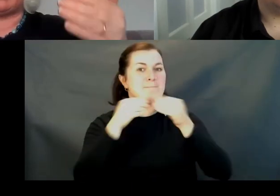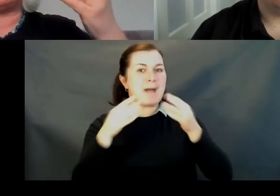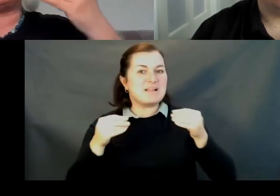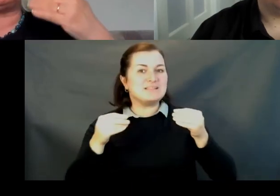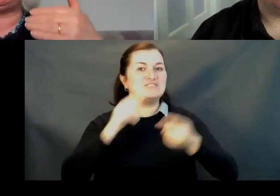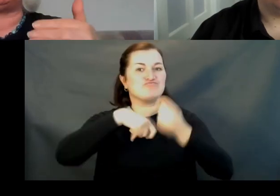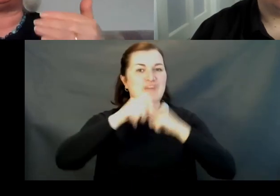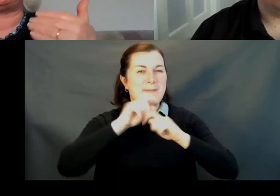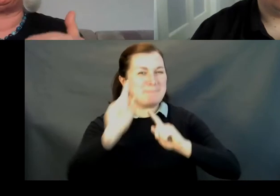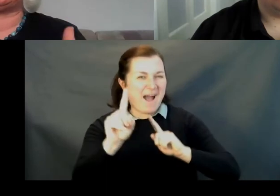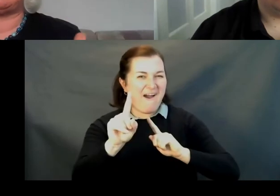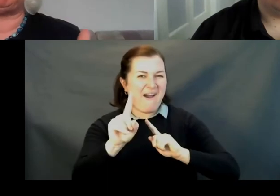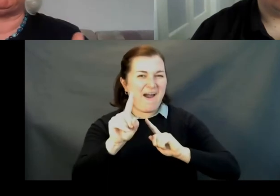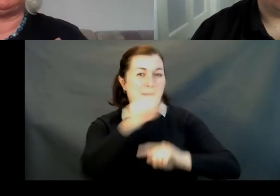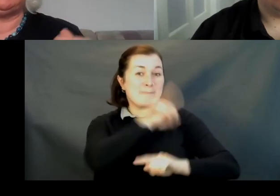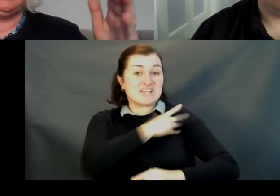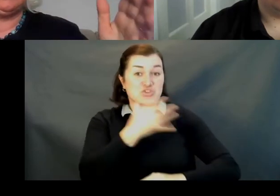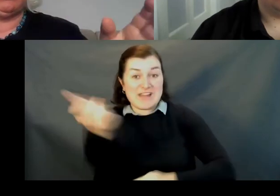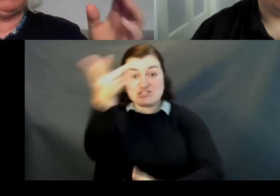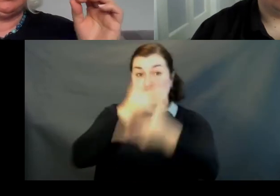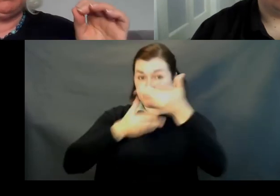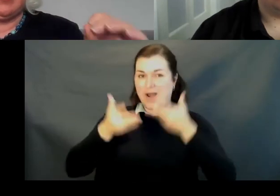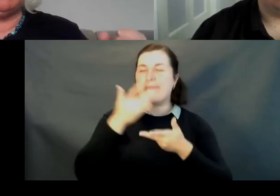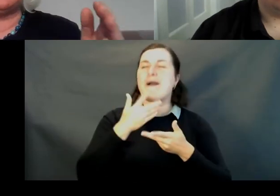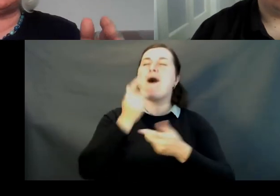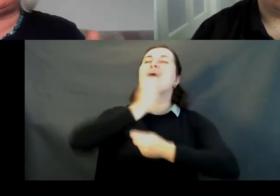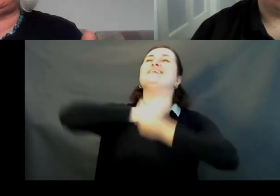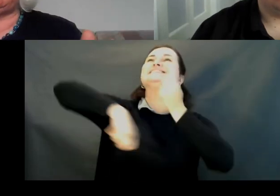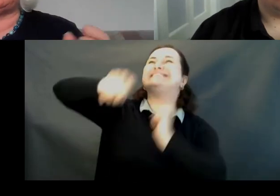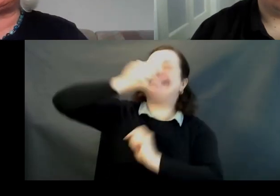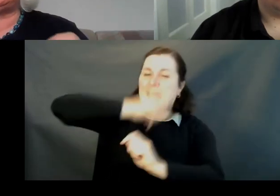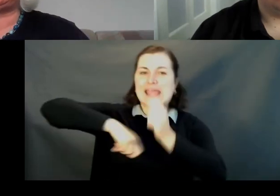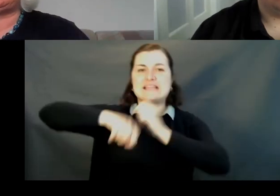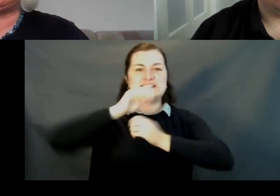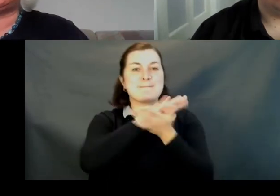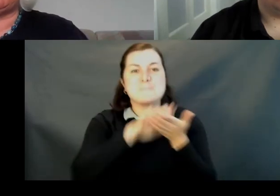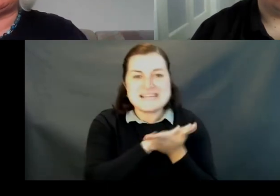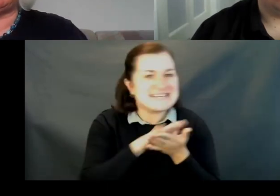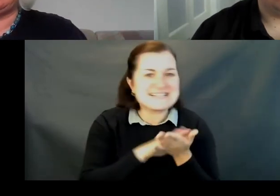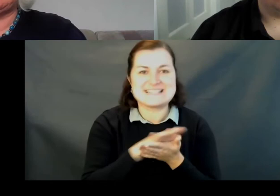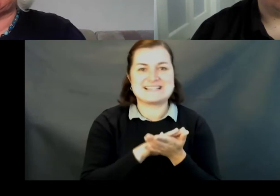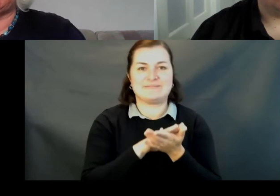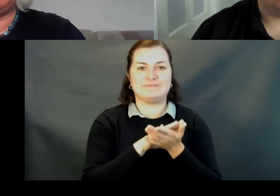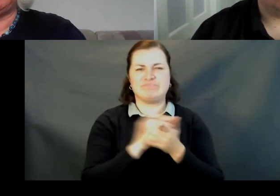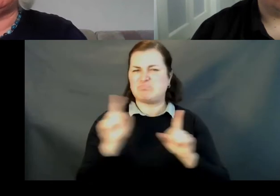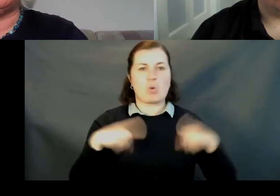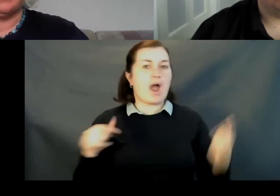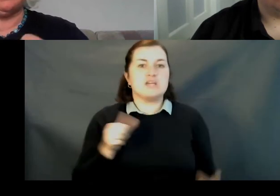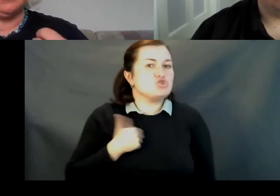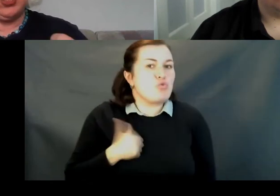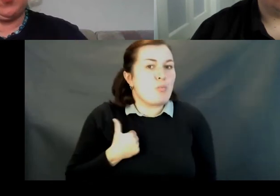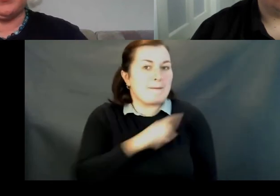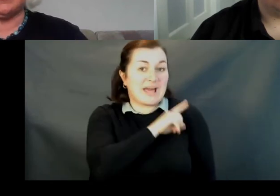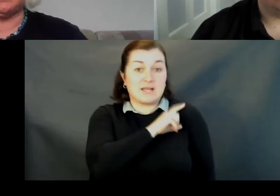the effect. It suddenly becomes the sound itself. So you cannot assume that just because somebody can hear something, that